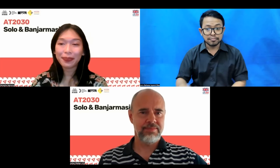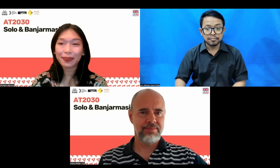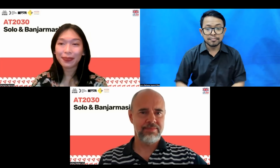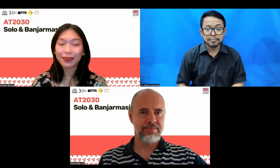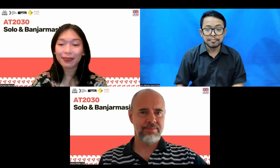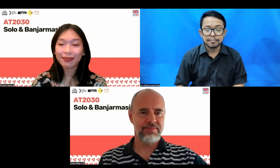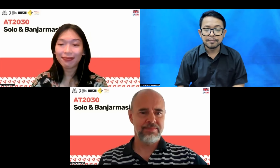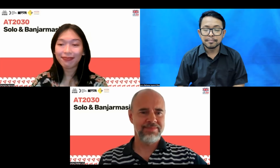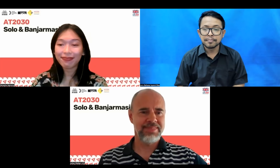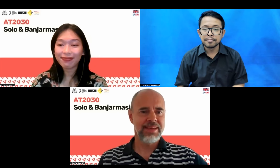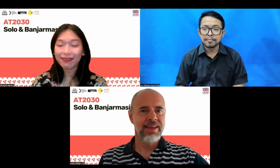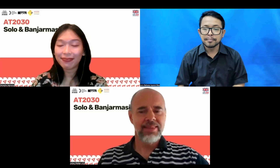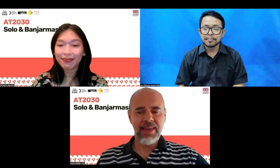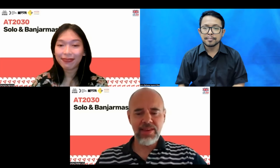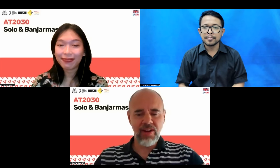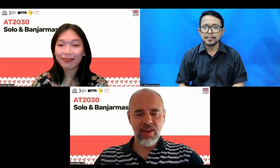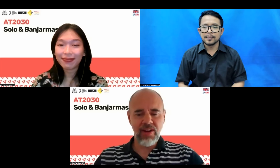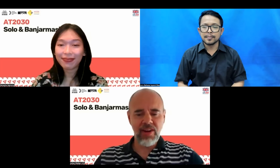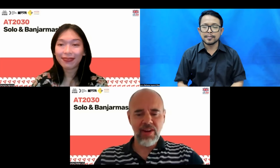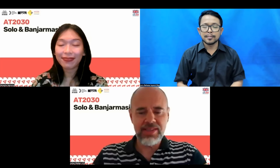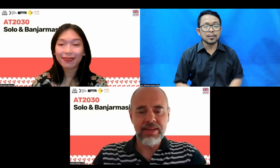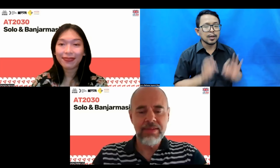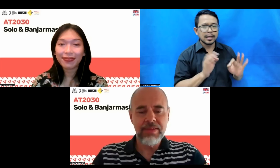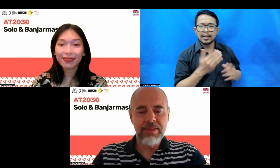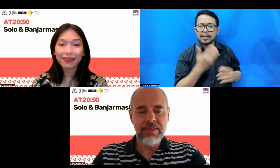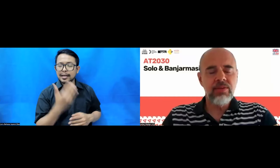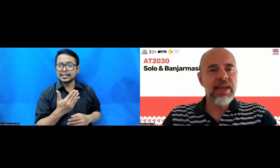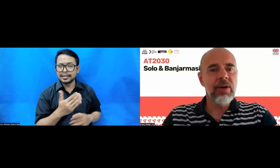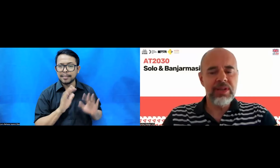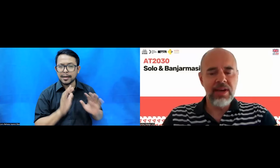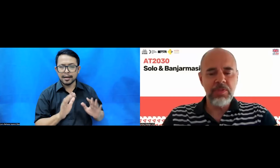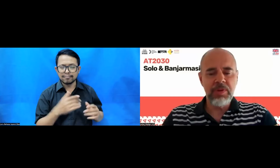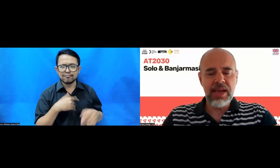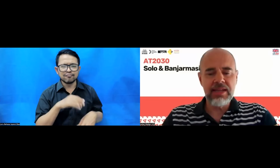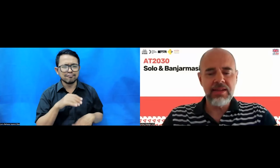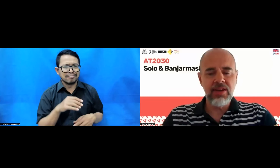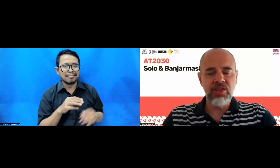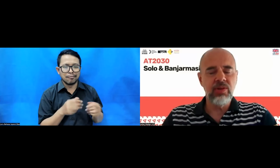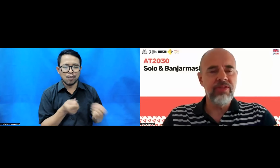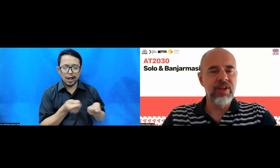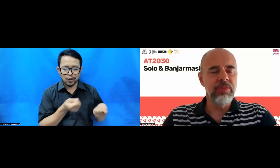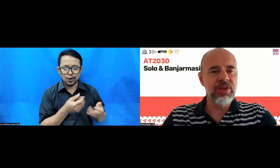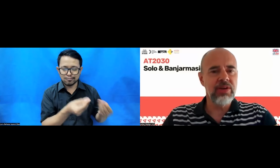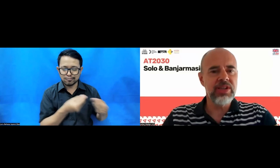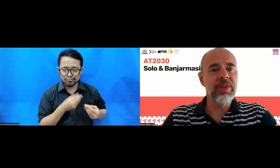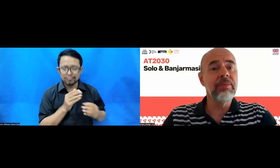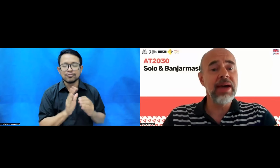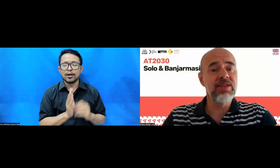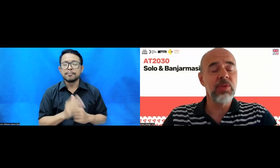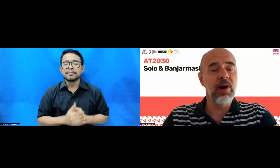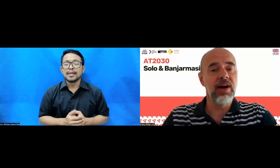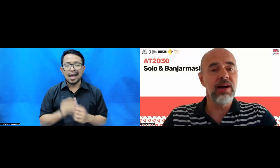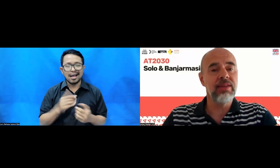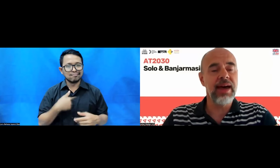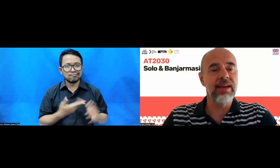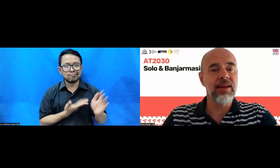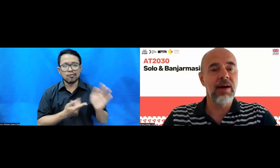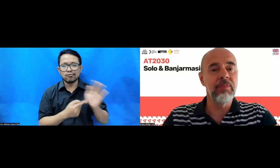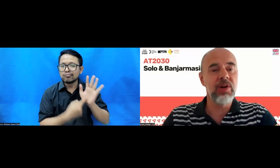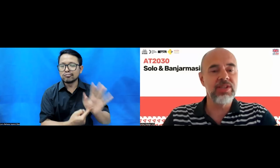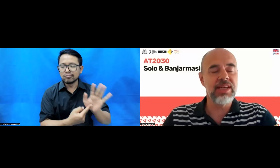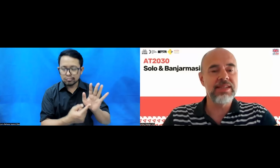Julian. Thank you very much, Vanessa. So now we'd like to present a short film showing some of the amazing work